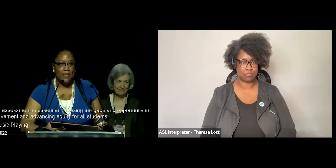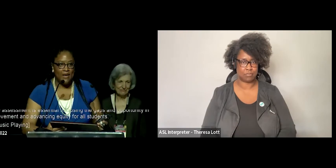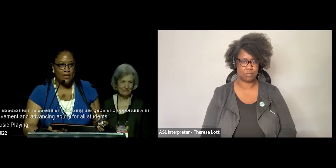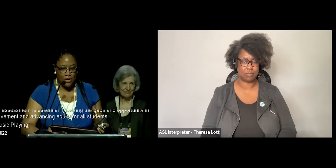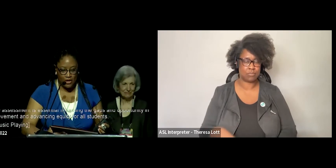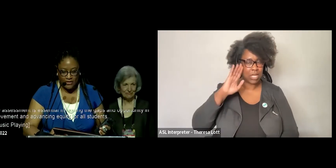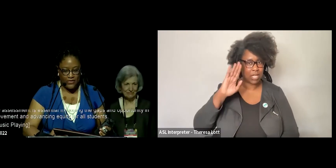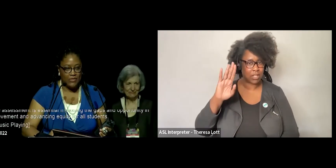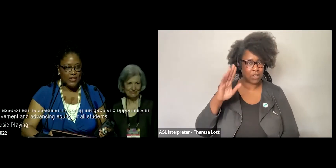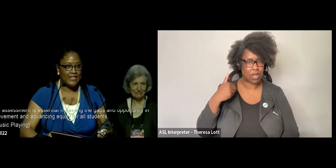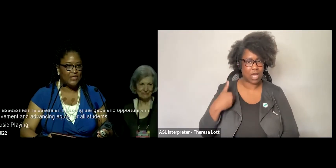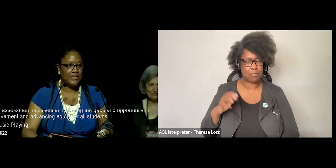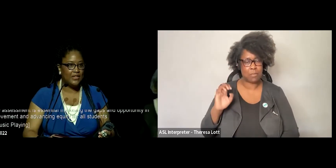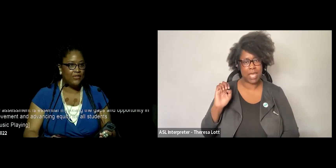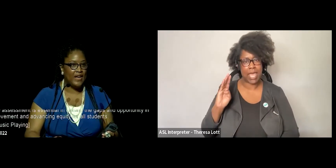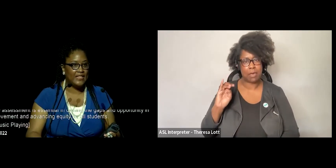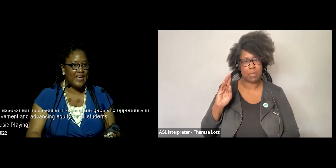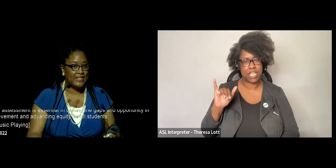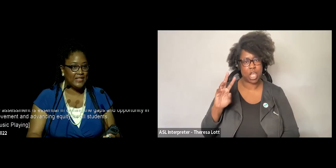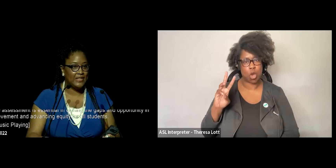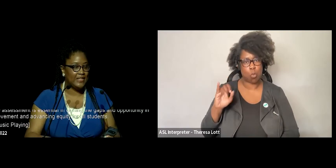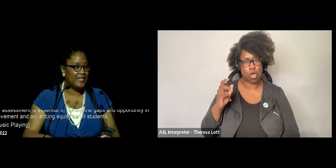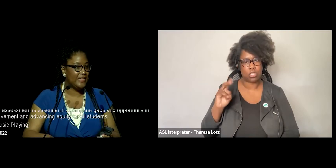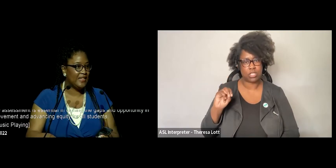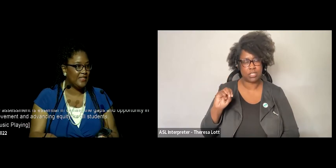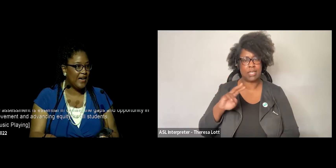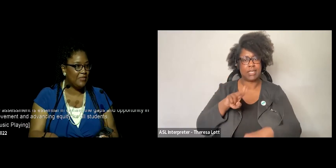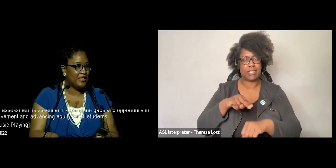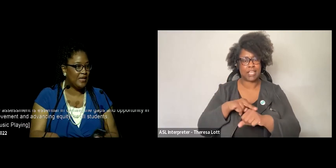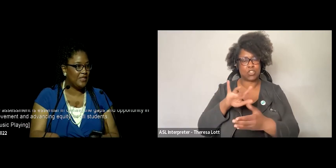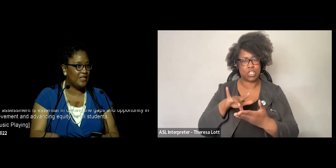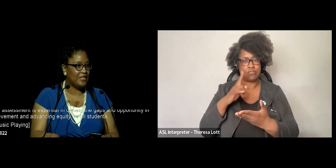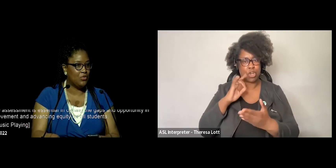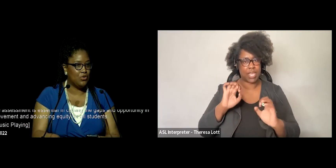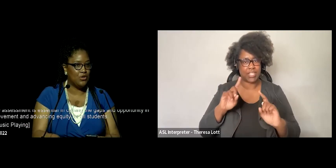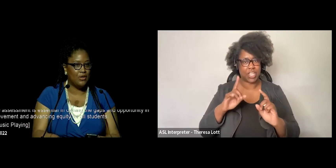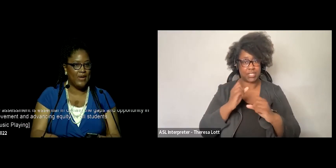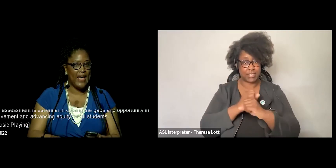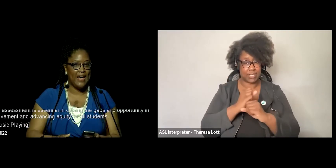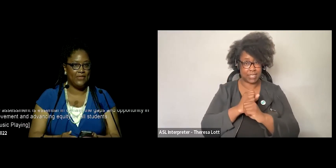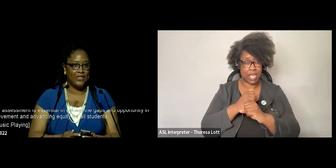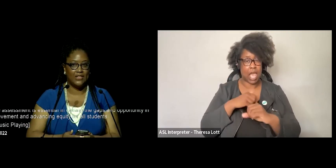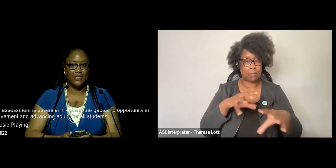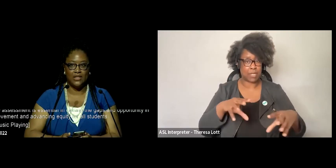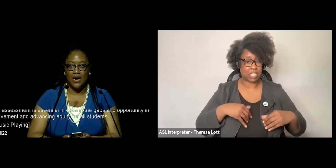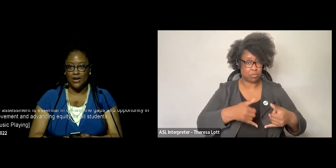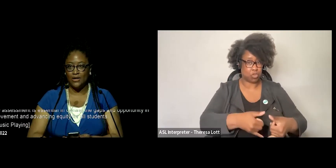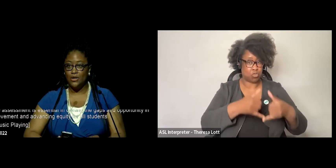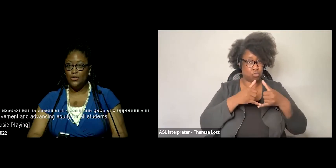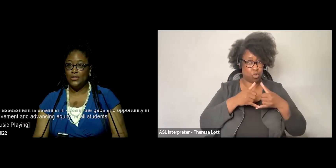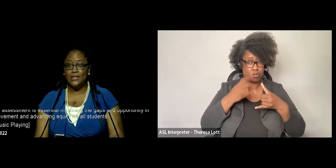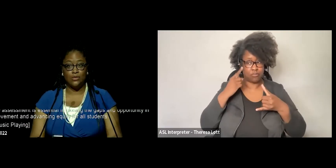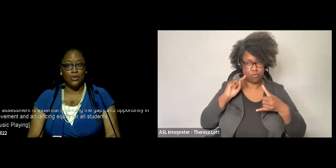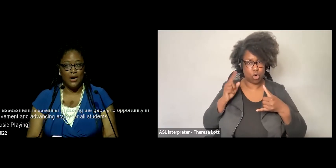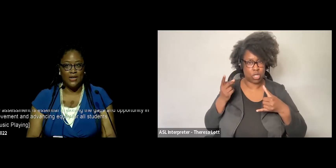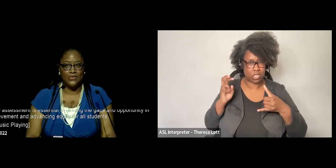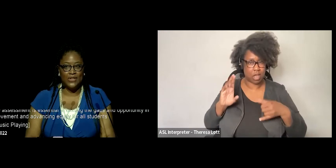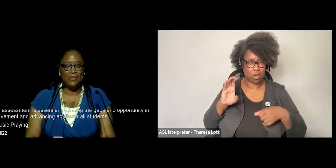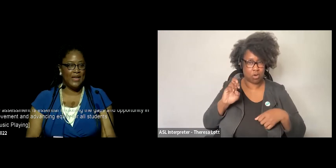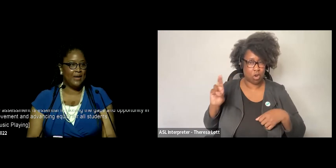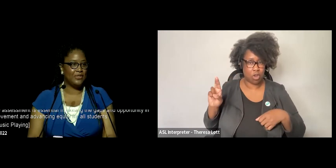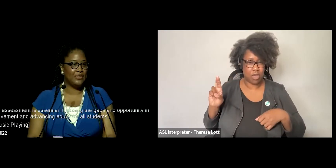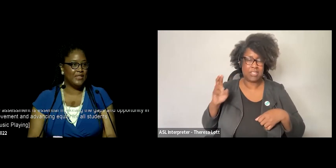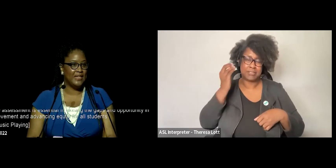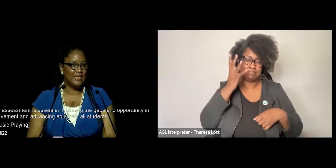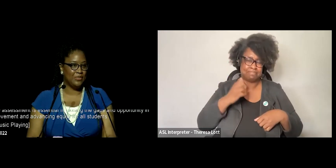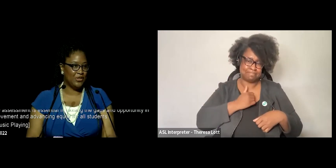Hello, I'm Ebony Walton from the National Center for Education Statistics. I am accepting this award on behalf of Dr. Carr, who sends her regards for